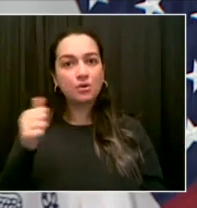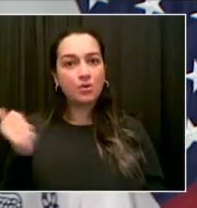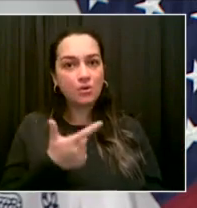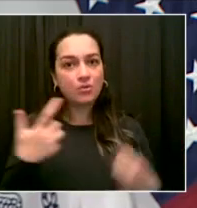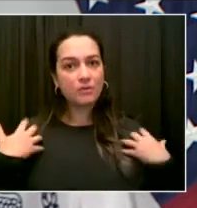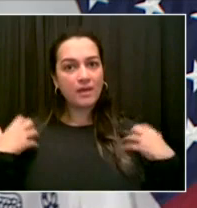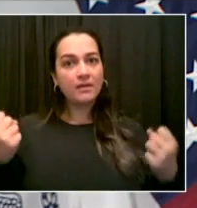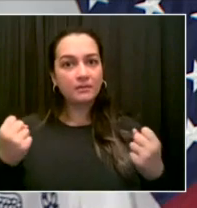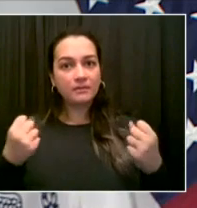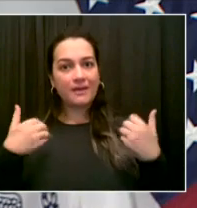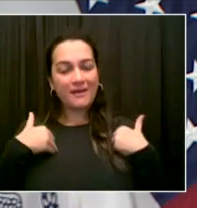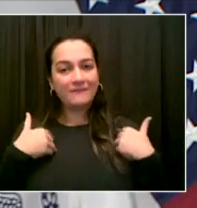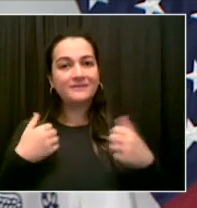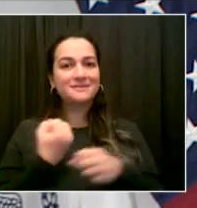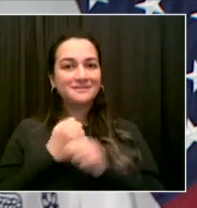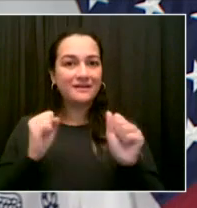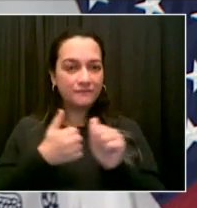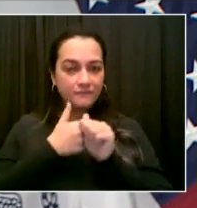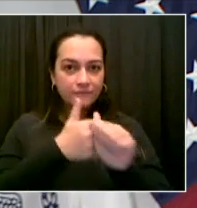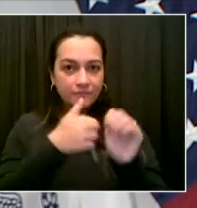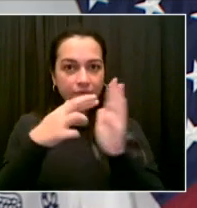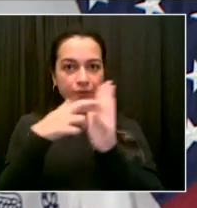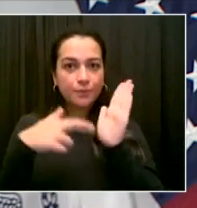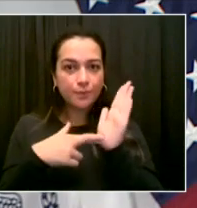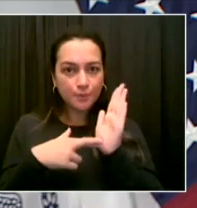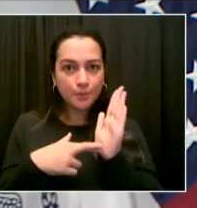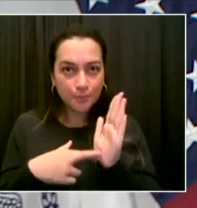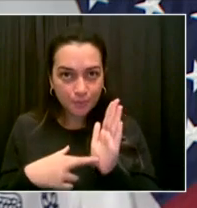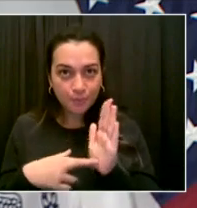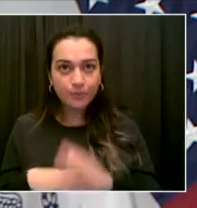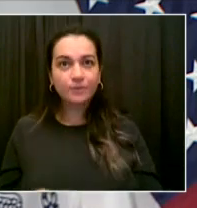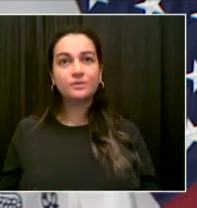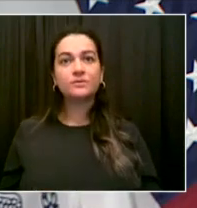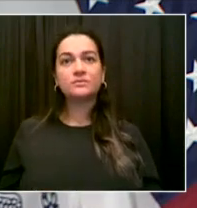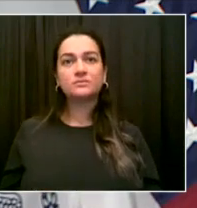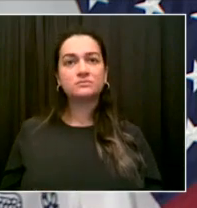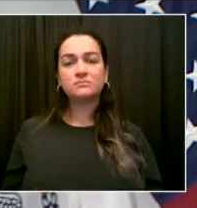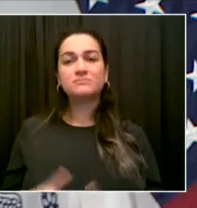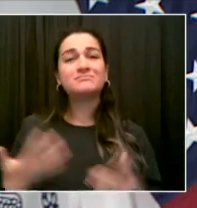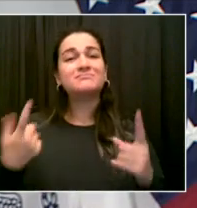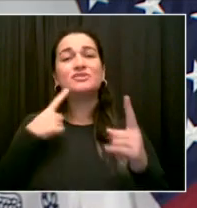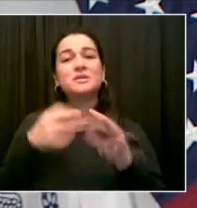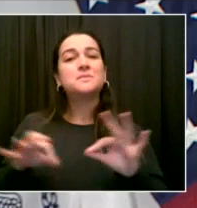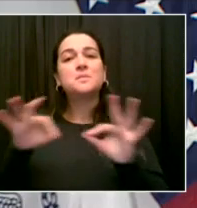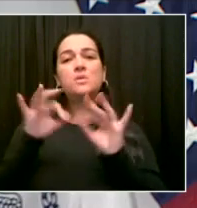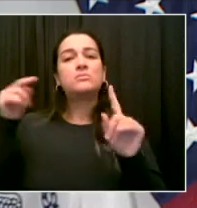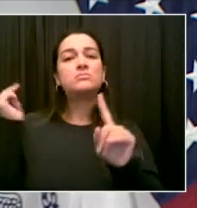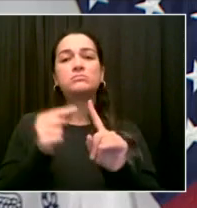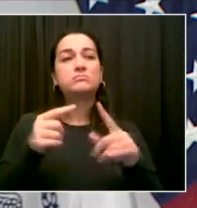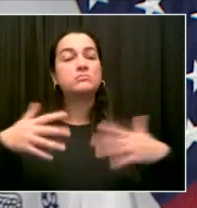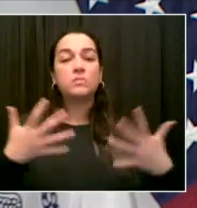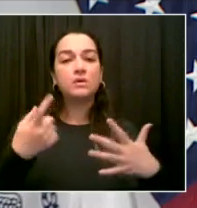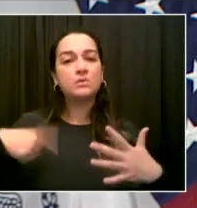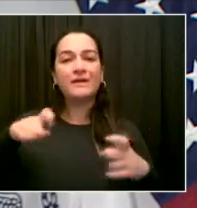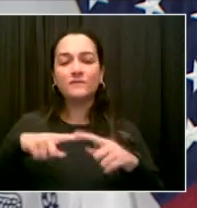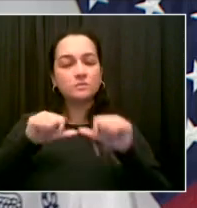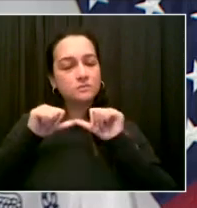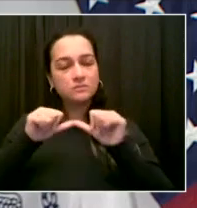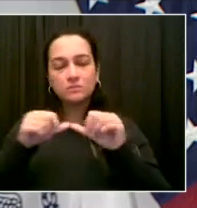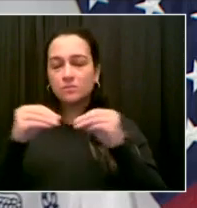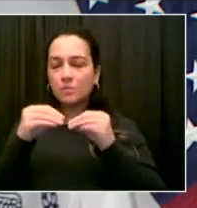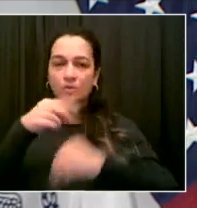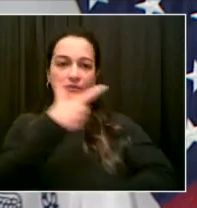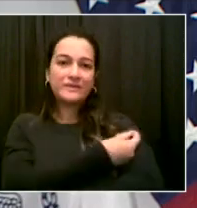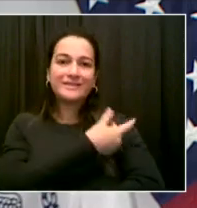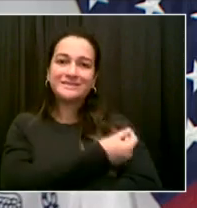that vaccination, which we didn't have obviously when we first opened the schools, how all that comes together to keep our city workplaces safe.